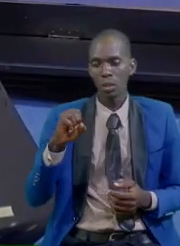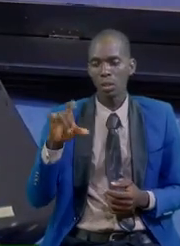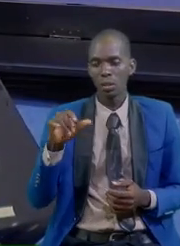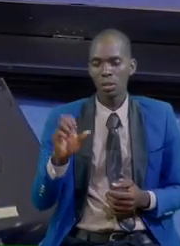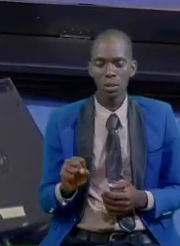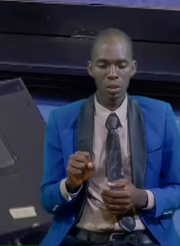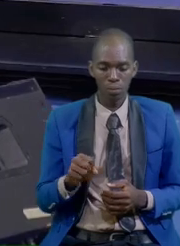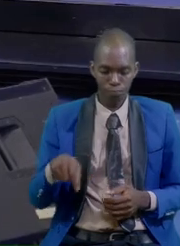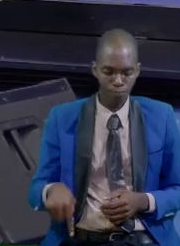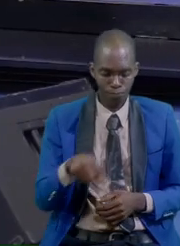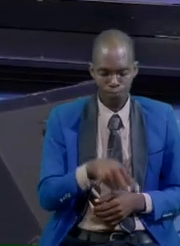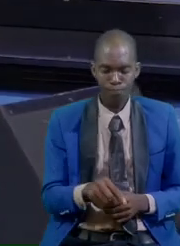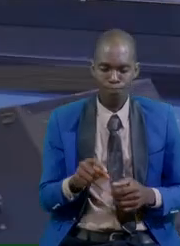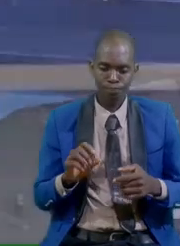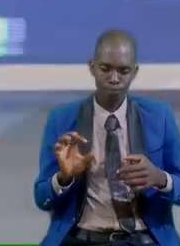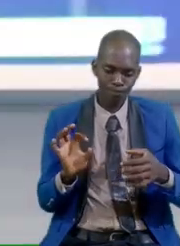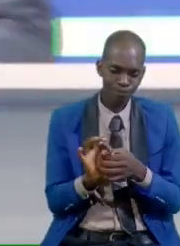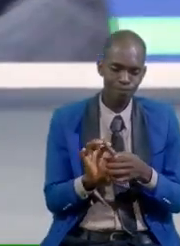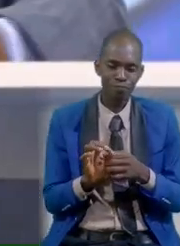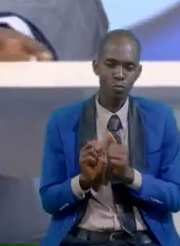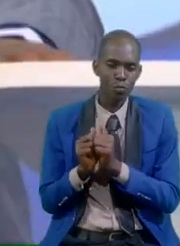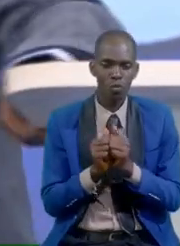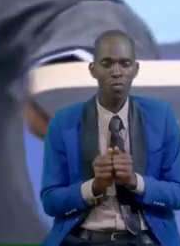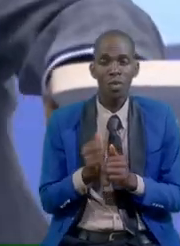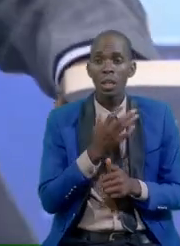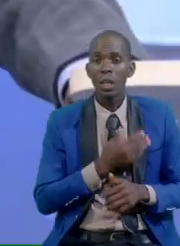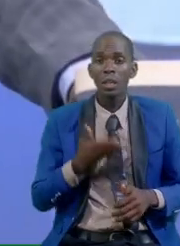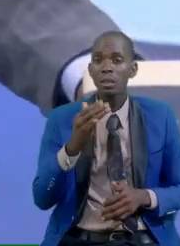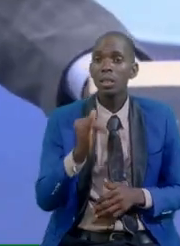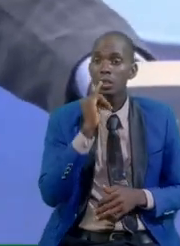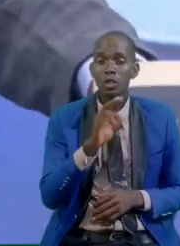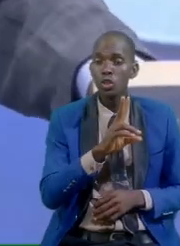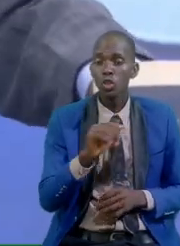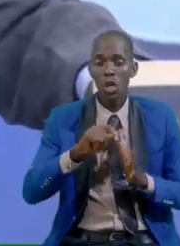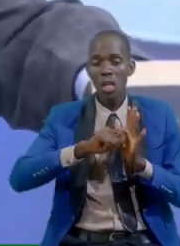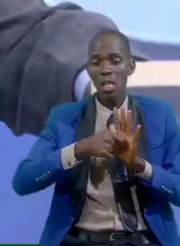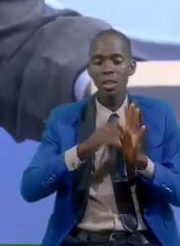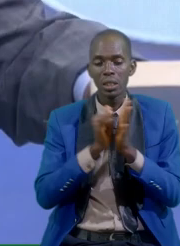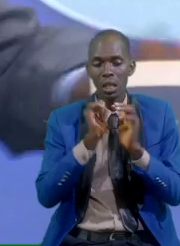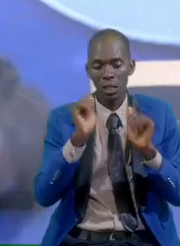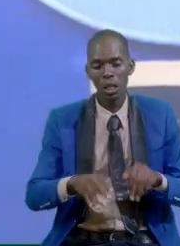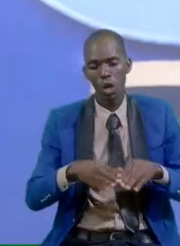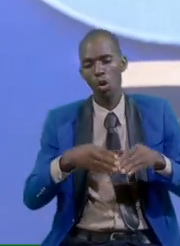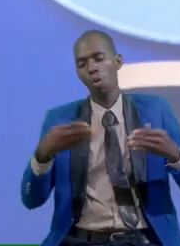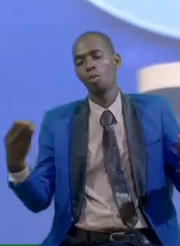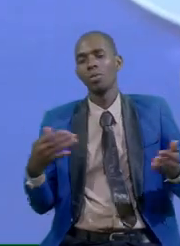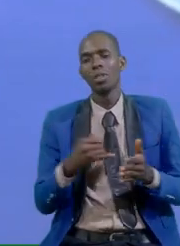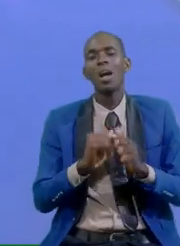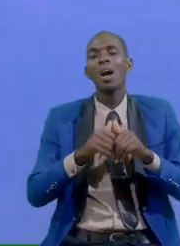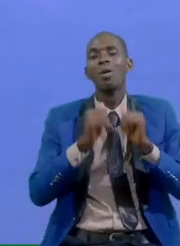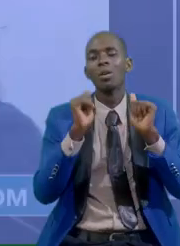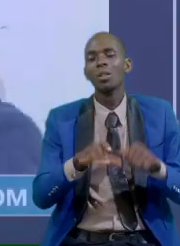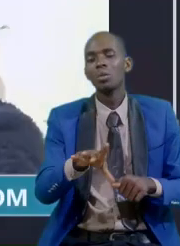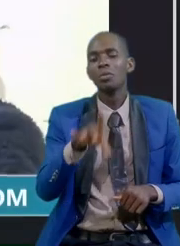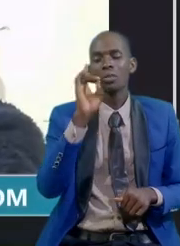locked up their feet. And there was no key that could open that padlock. How could they even find key? They were